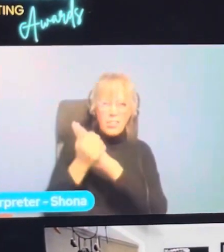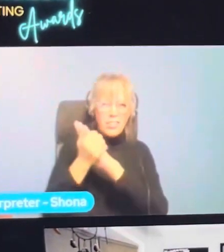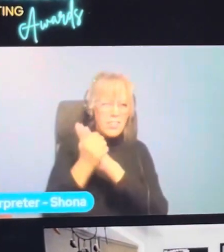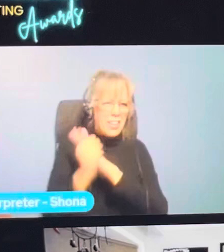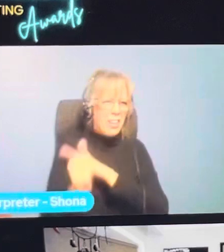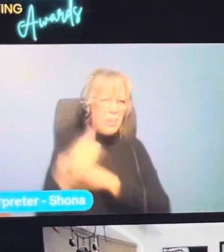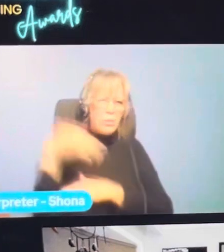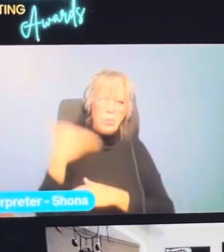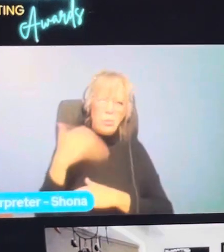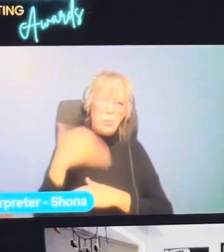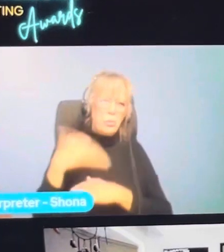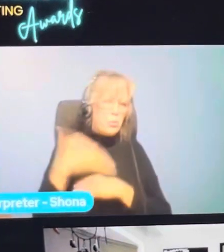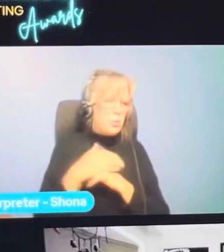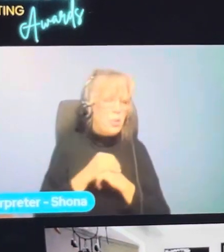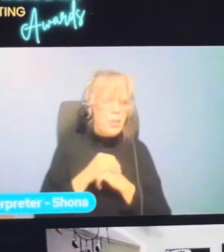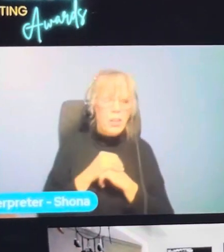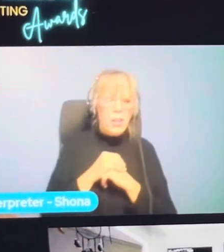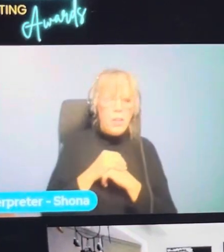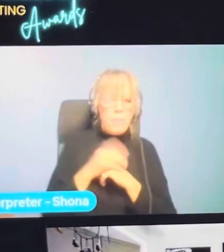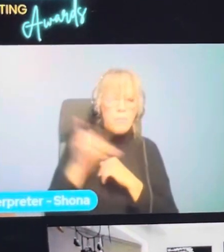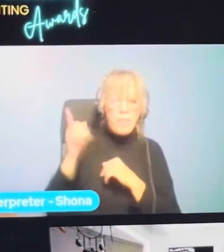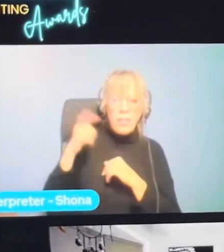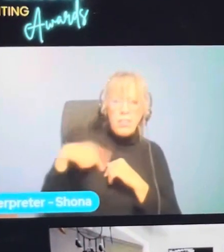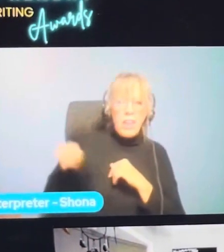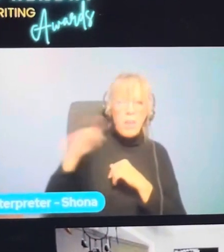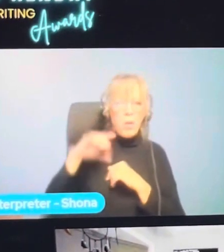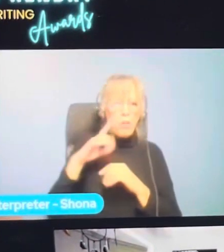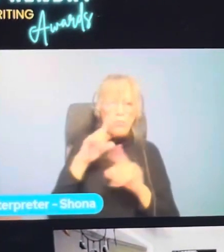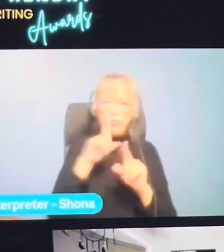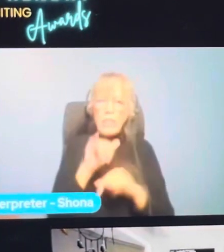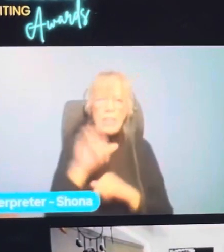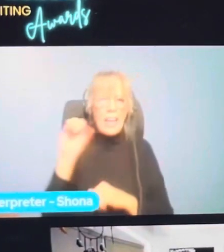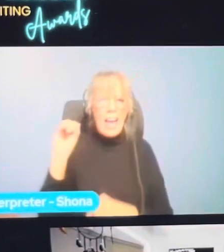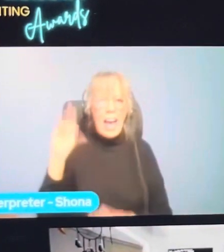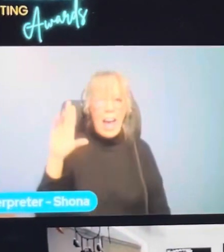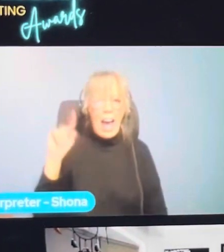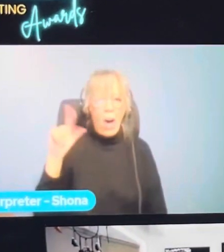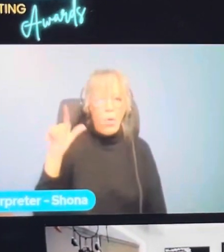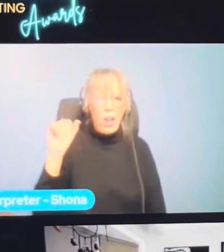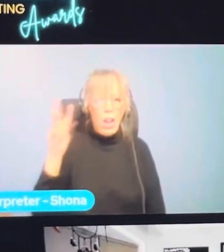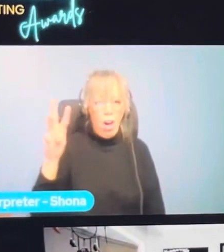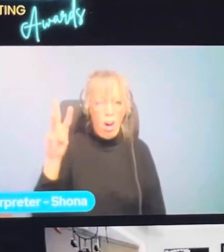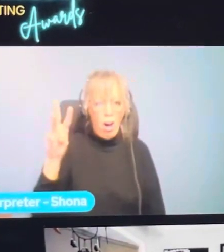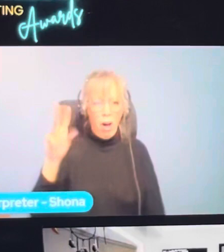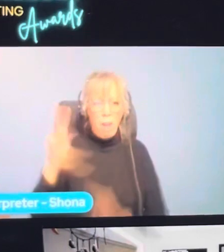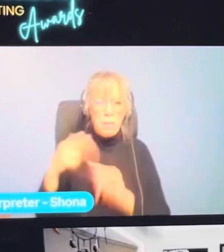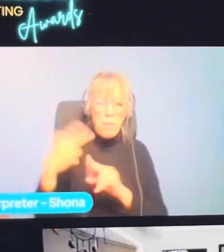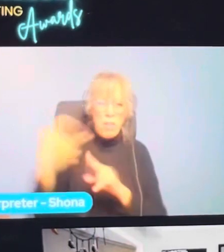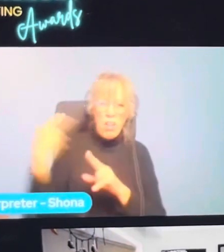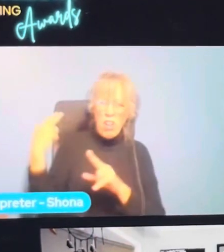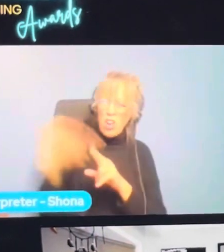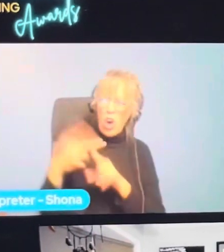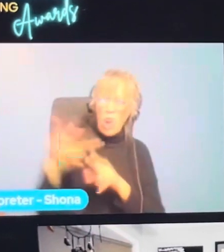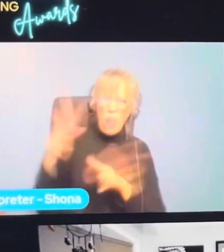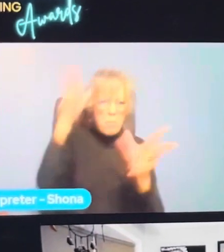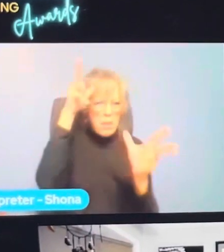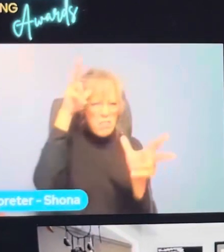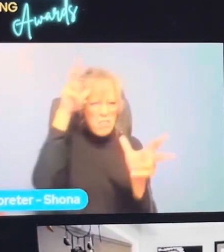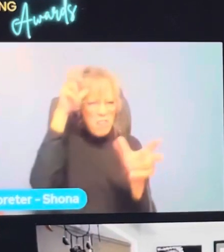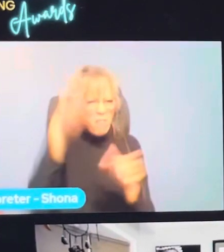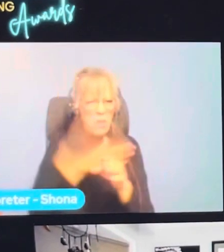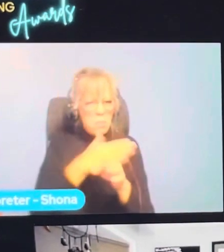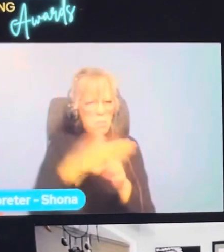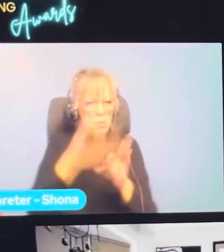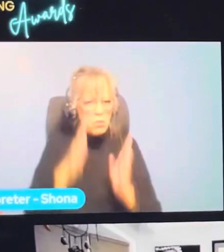figures who were torn between, you know, being raised in a church and playing devil music. And there was that conflict that sort of started to come up